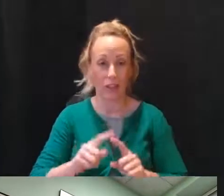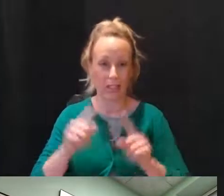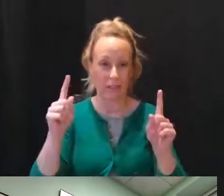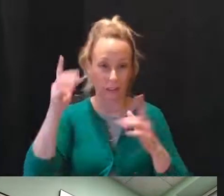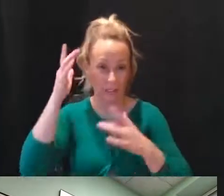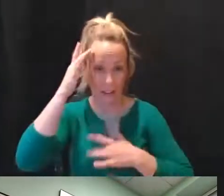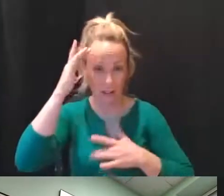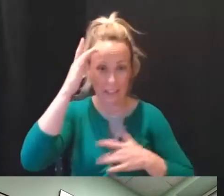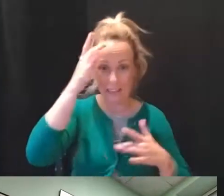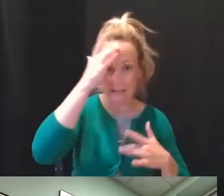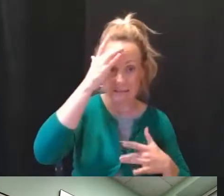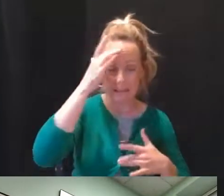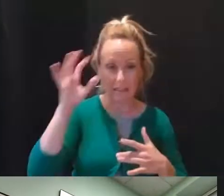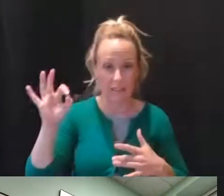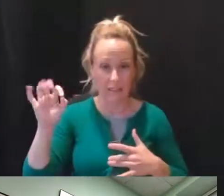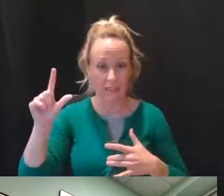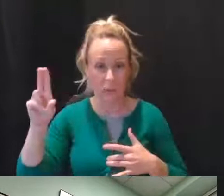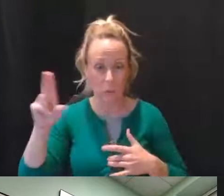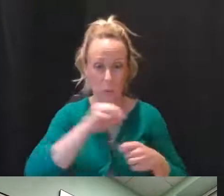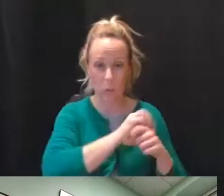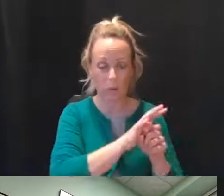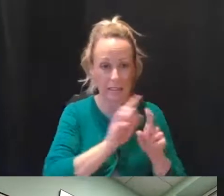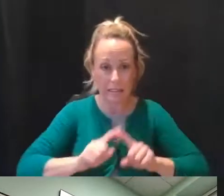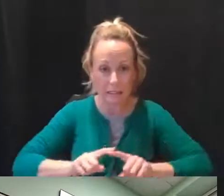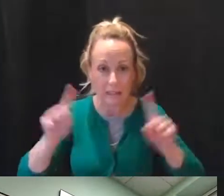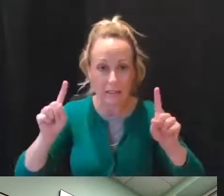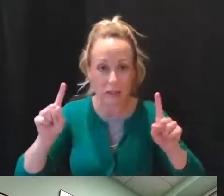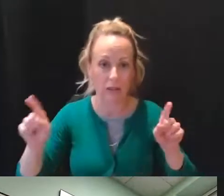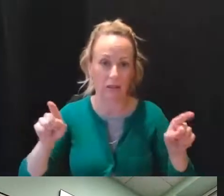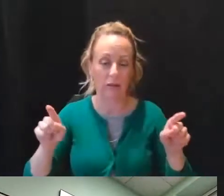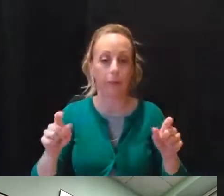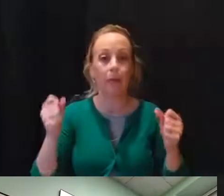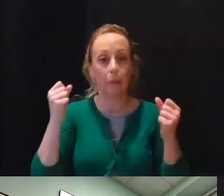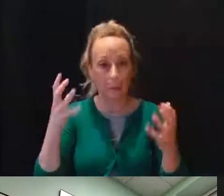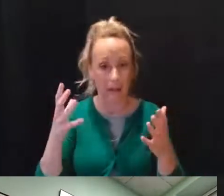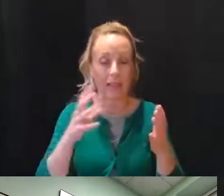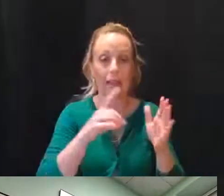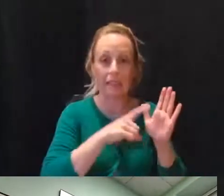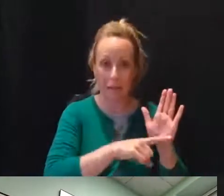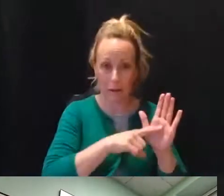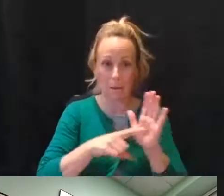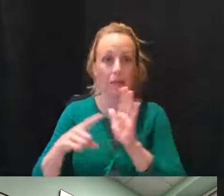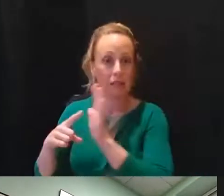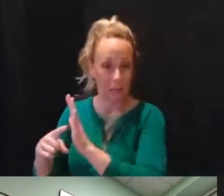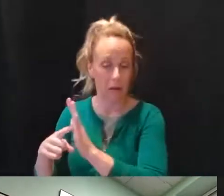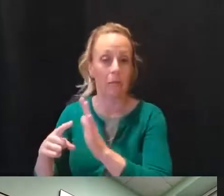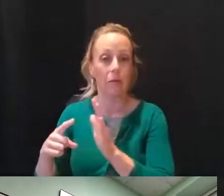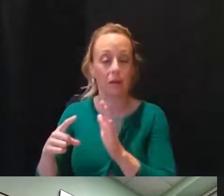viruses. Many of the symptoms of COVID and the flu are the